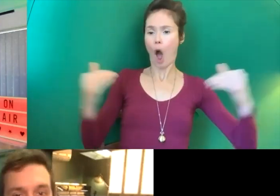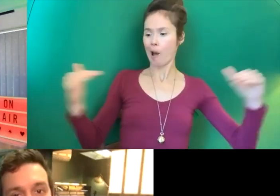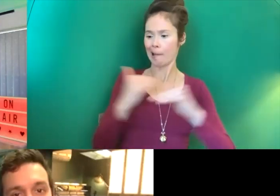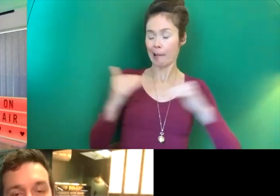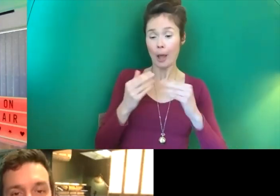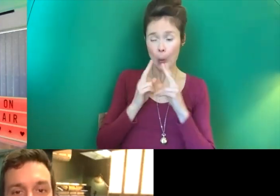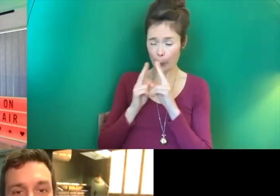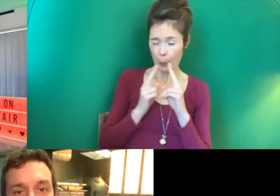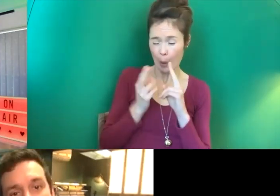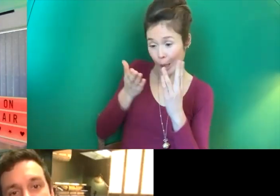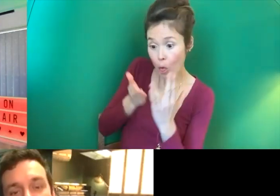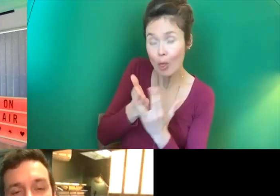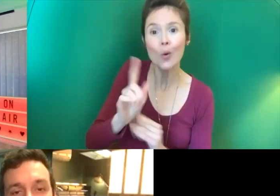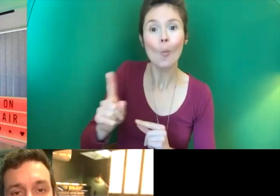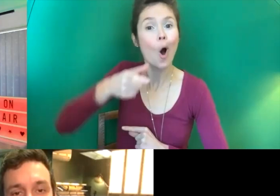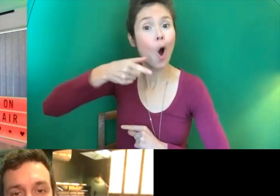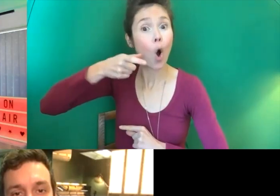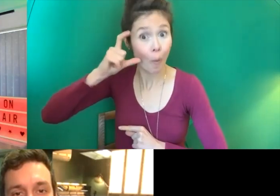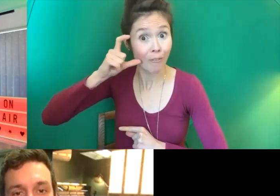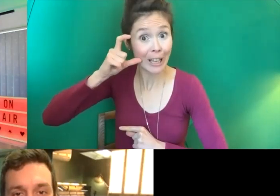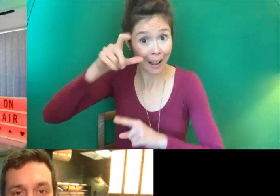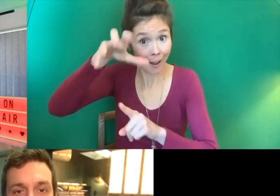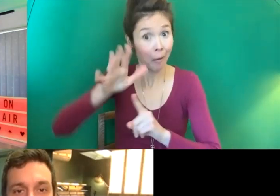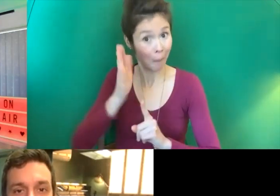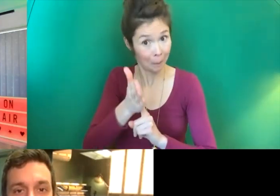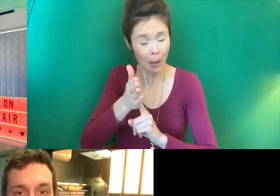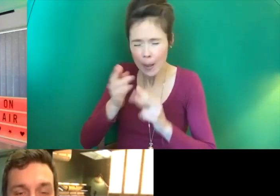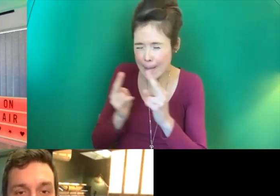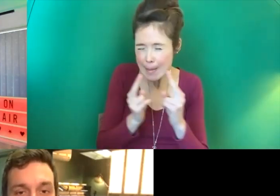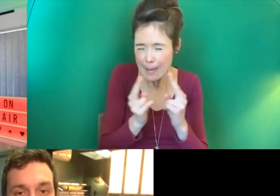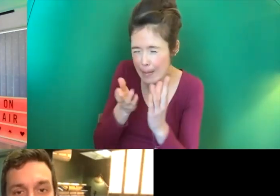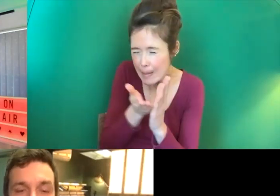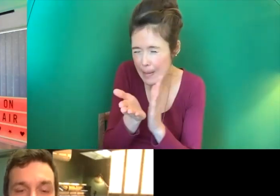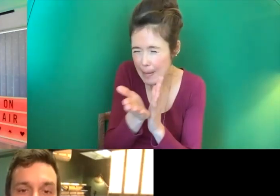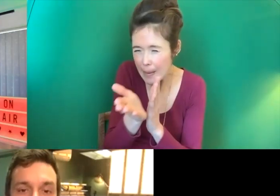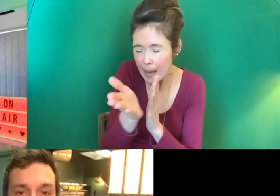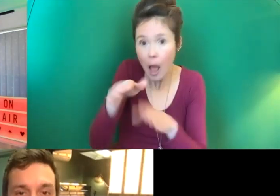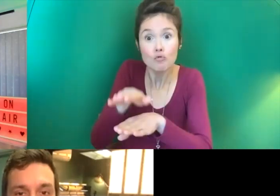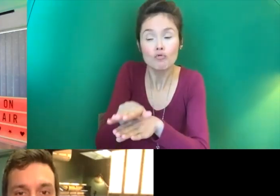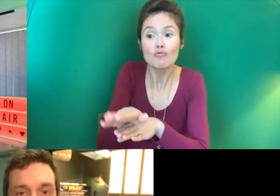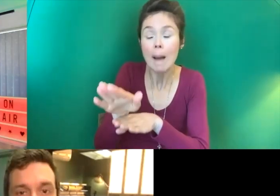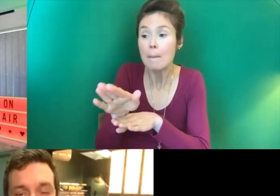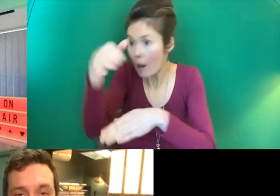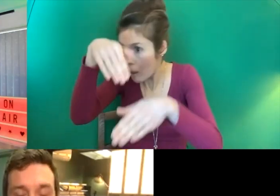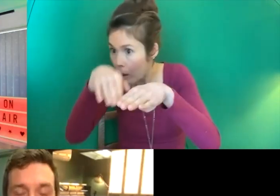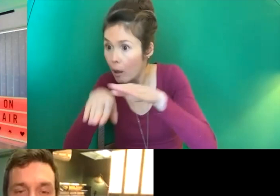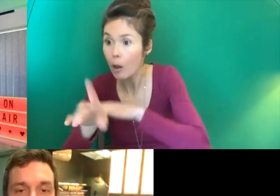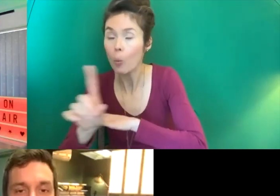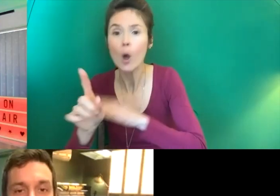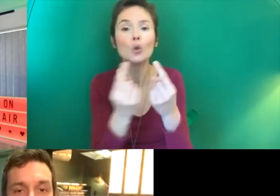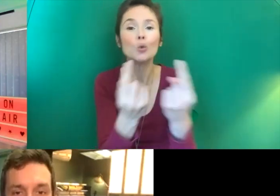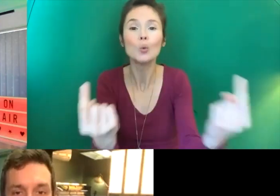through a narrow opening with a ramped entrance to all the studio rooms. So first of